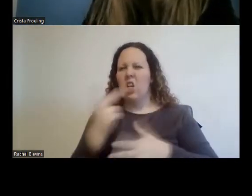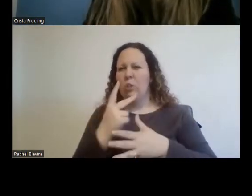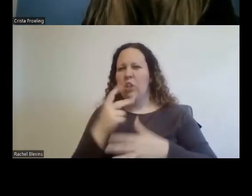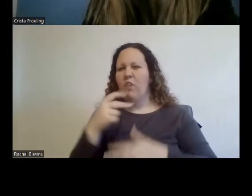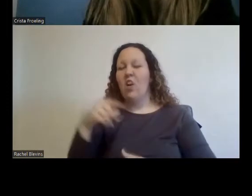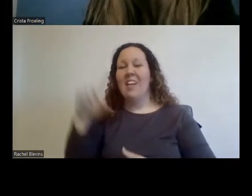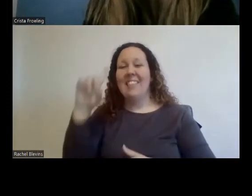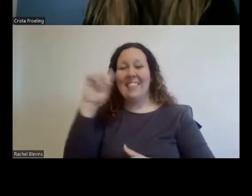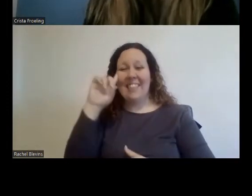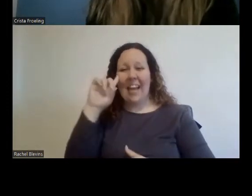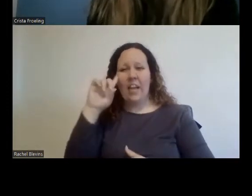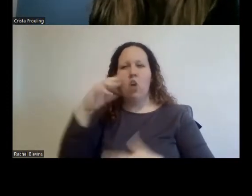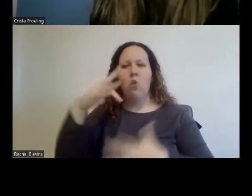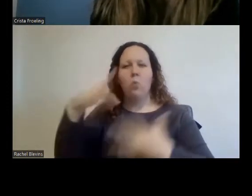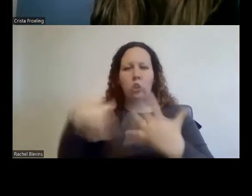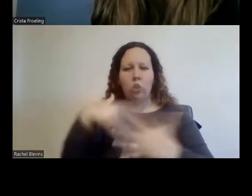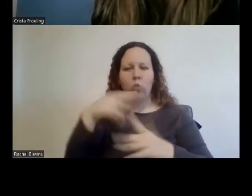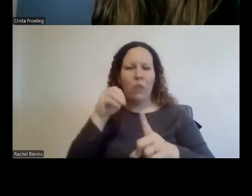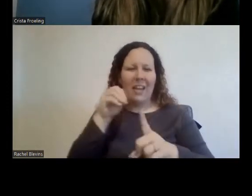loss,